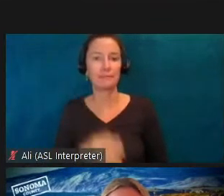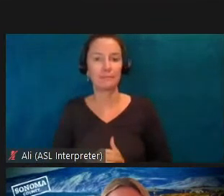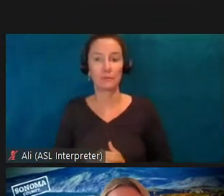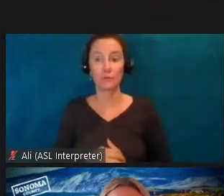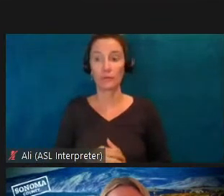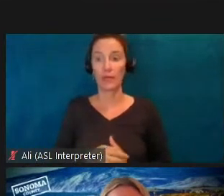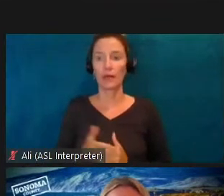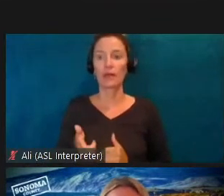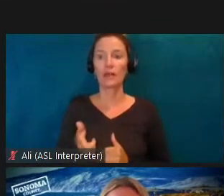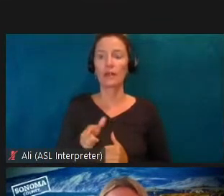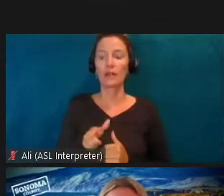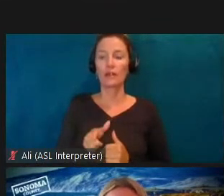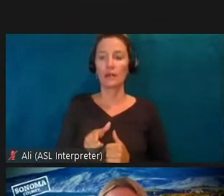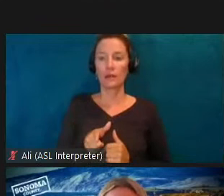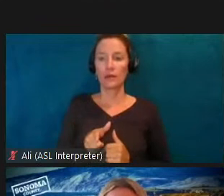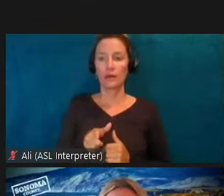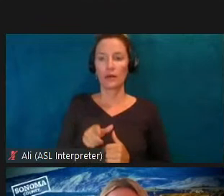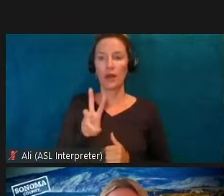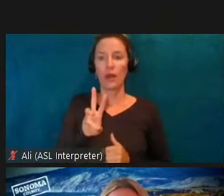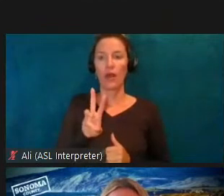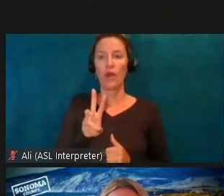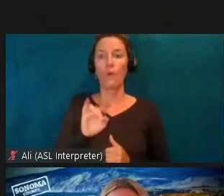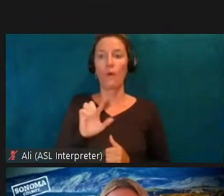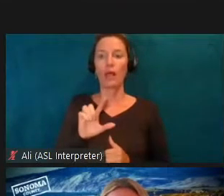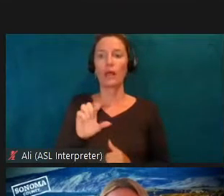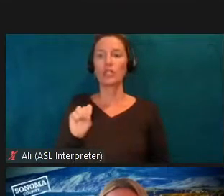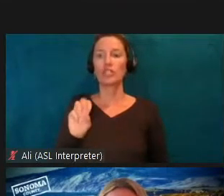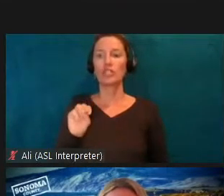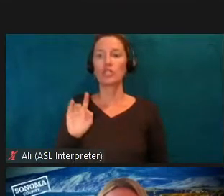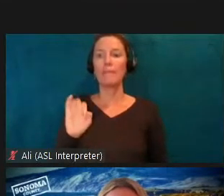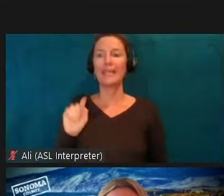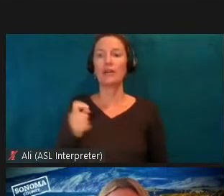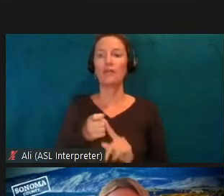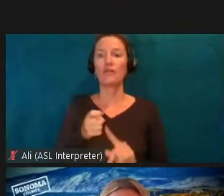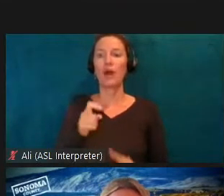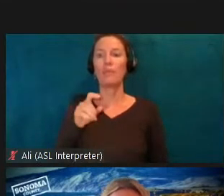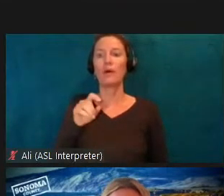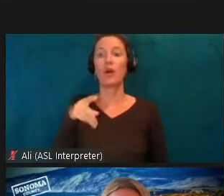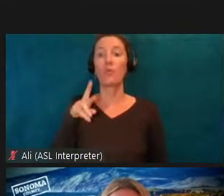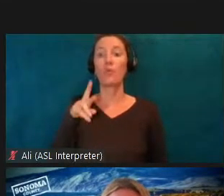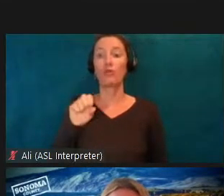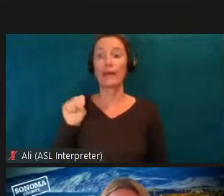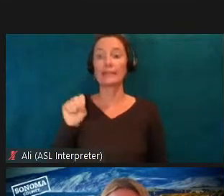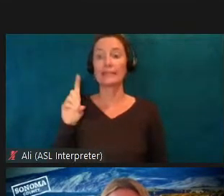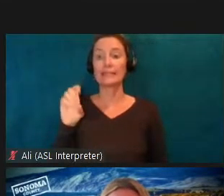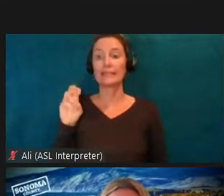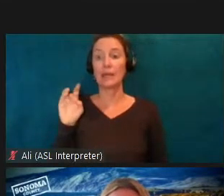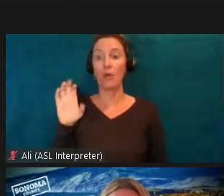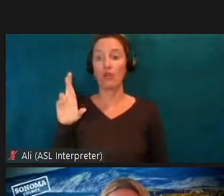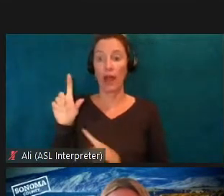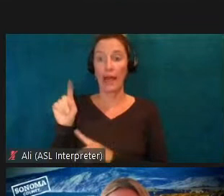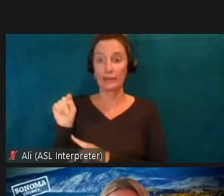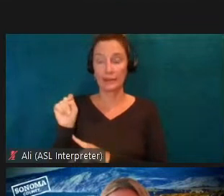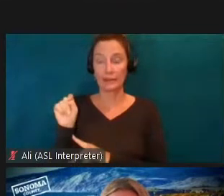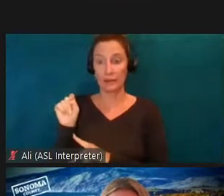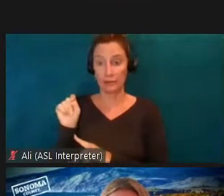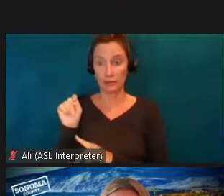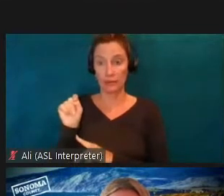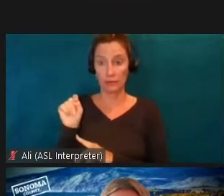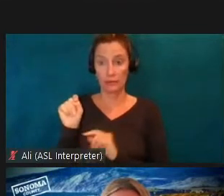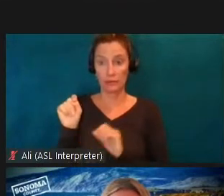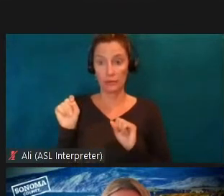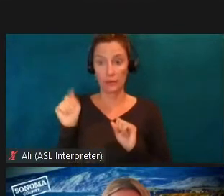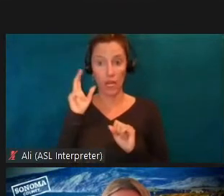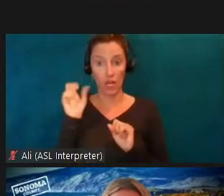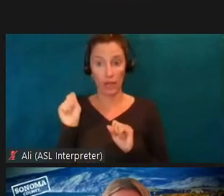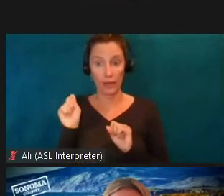Okay, we'll now go to Will Schmidt of the Press Democrat. Will? Hi, can you hear me? We